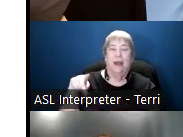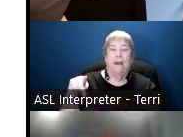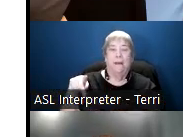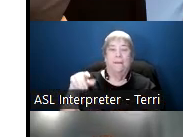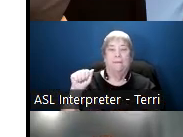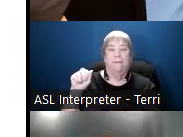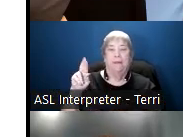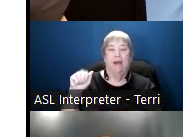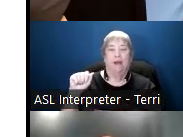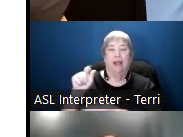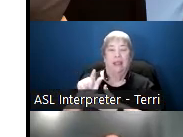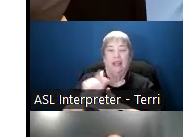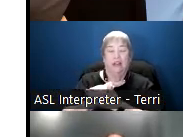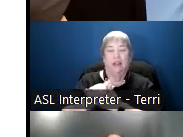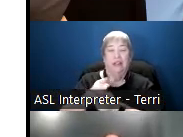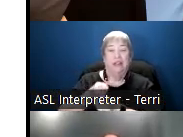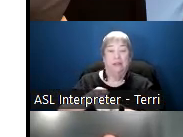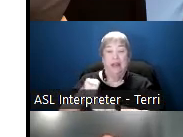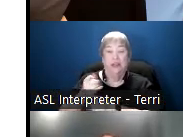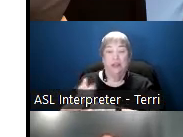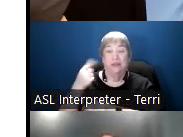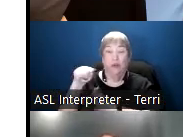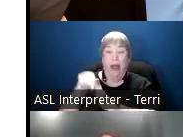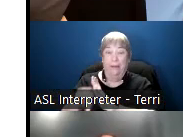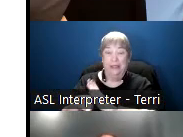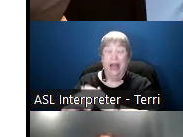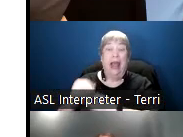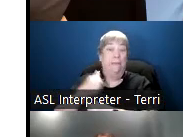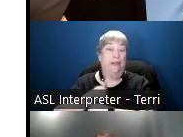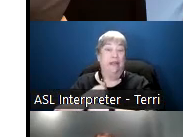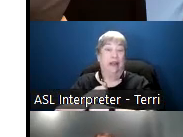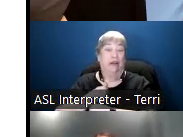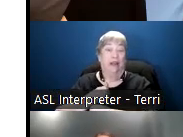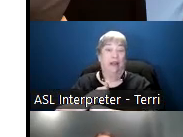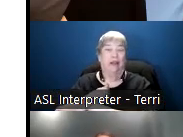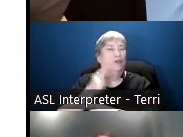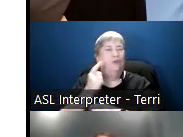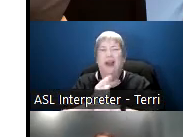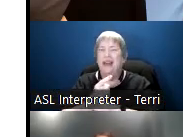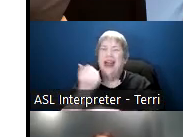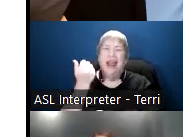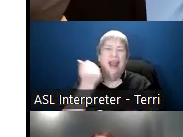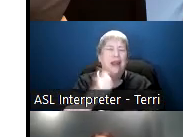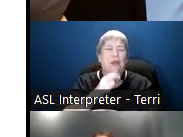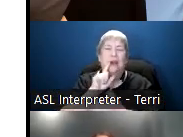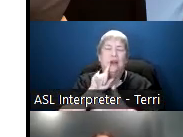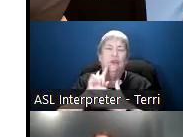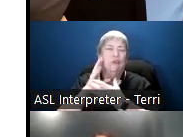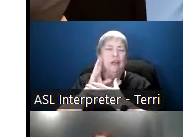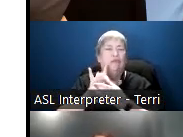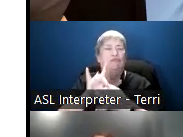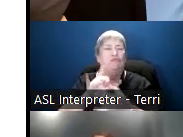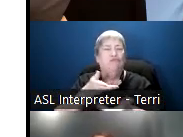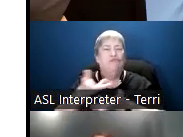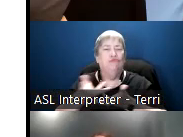military. Yes, military is another one as well. Basically anyone who interacts with people who experience a trauma and have